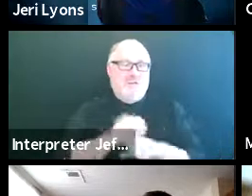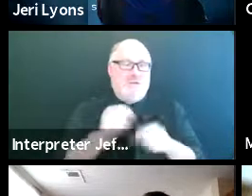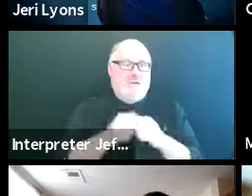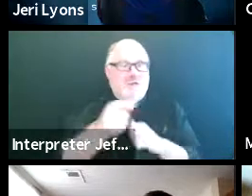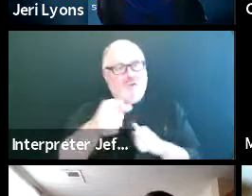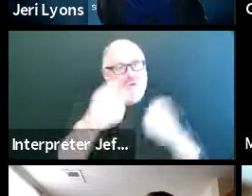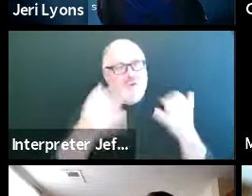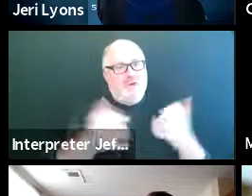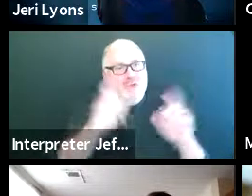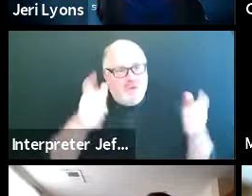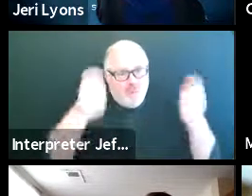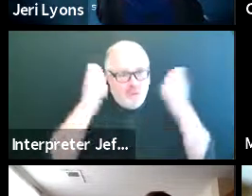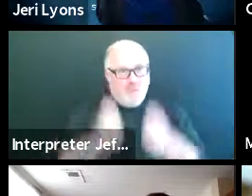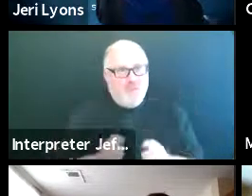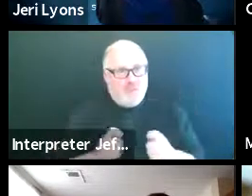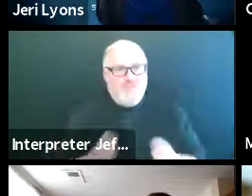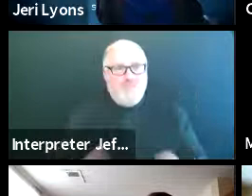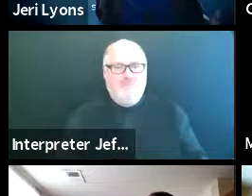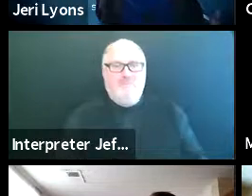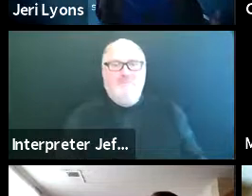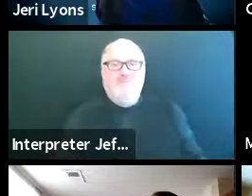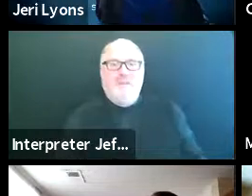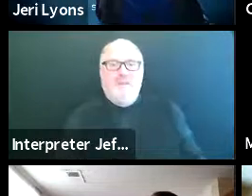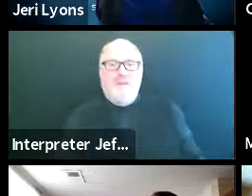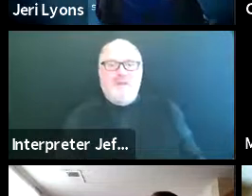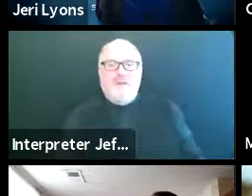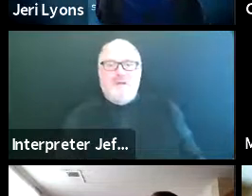may be hooded now.